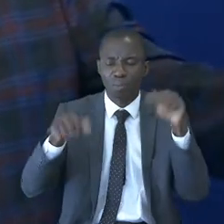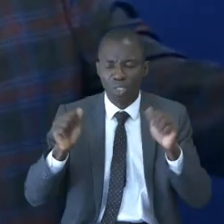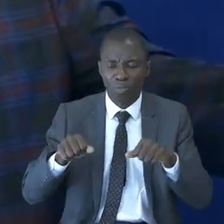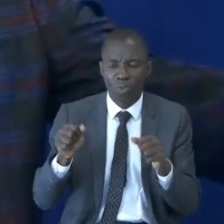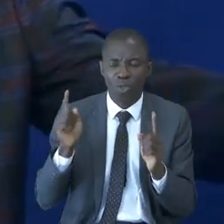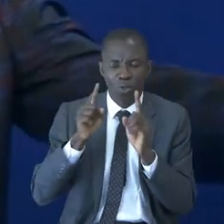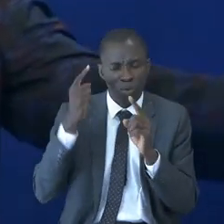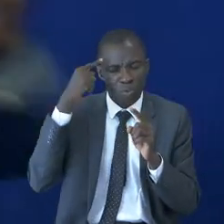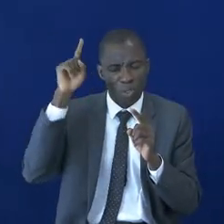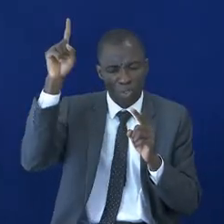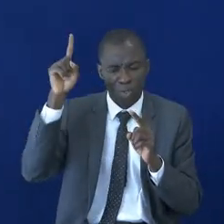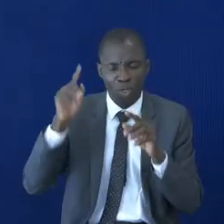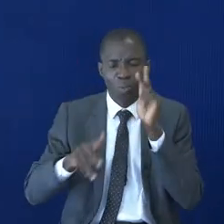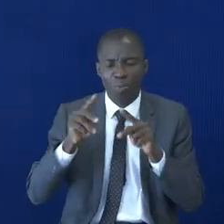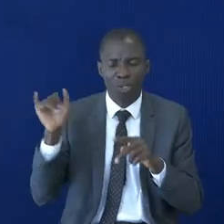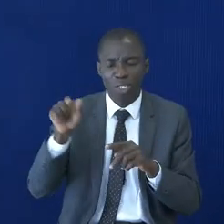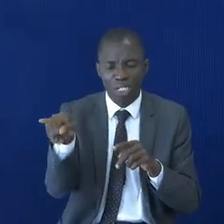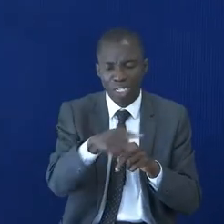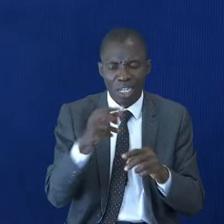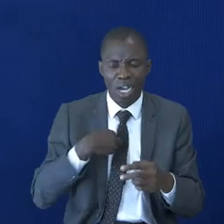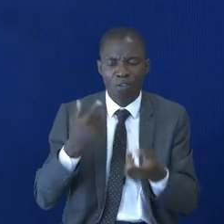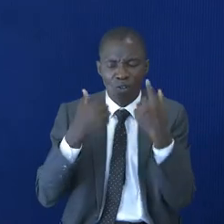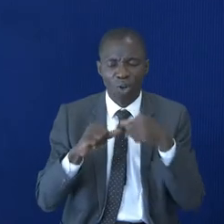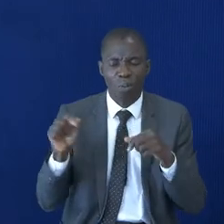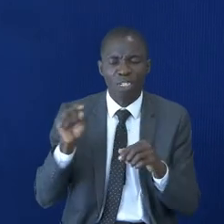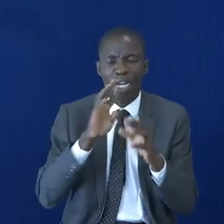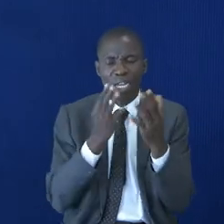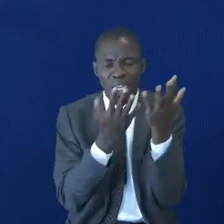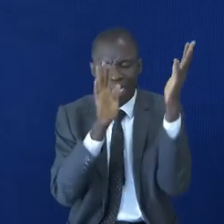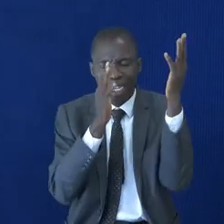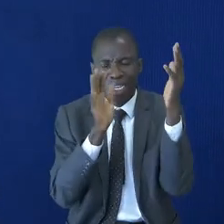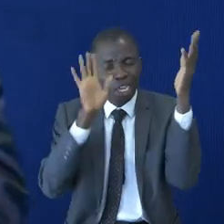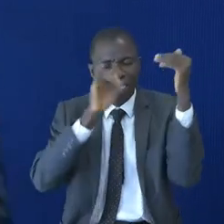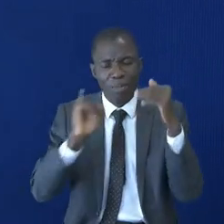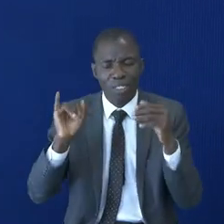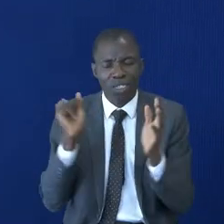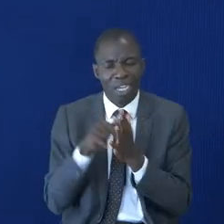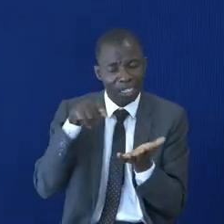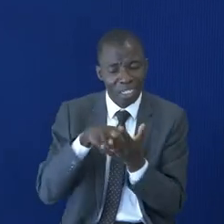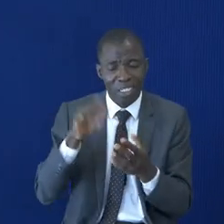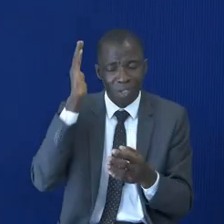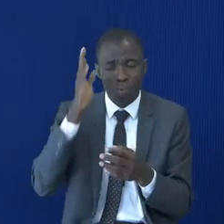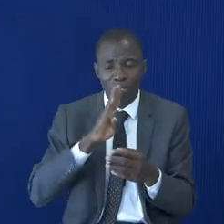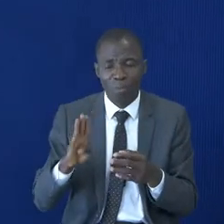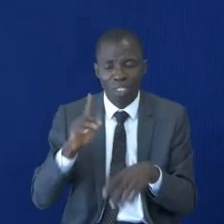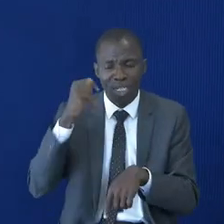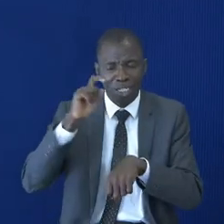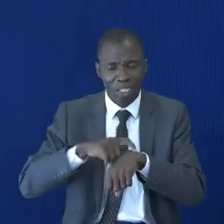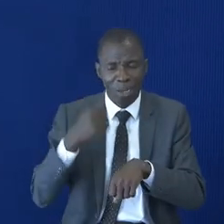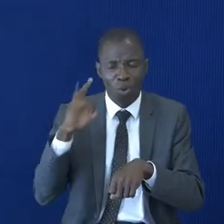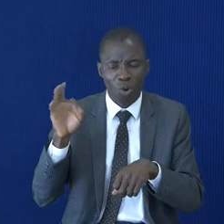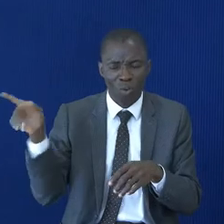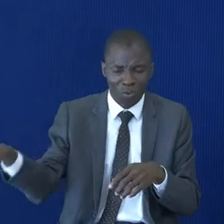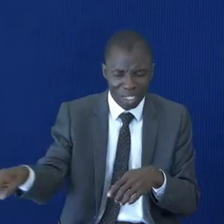people have come. They're looking up to you. They're expecting that this will be the moment of their